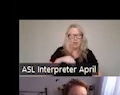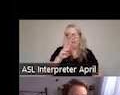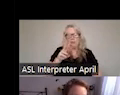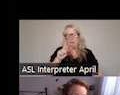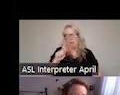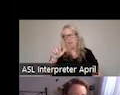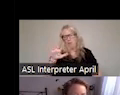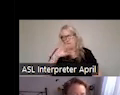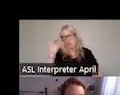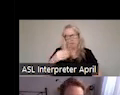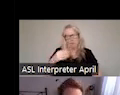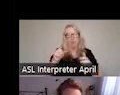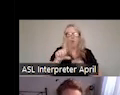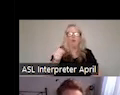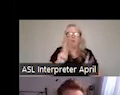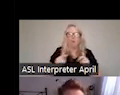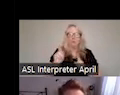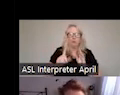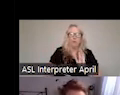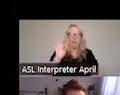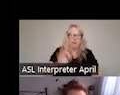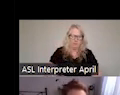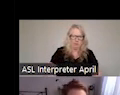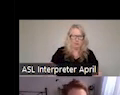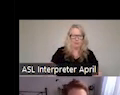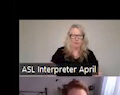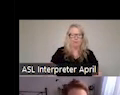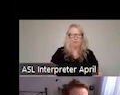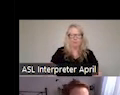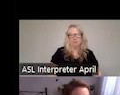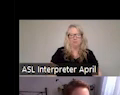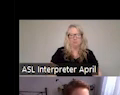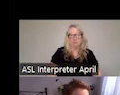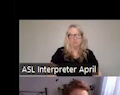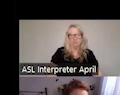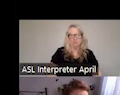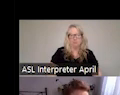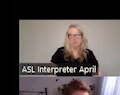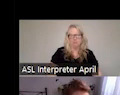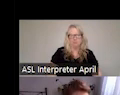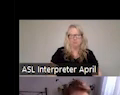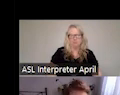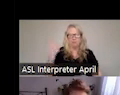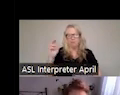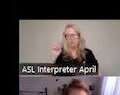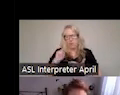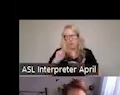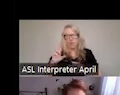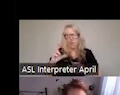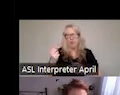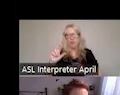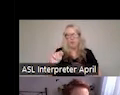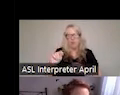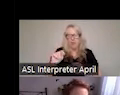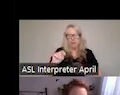they didn't want others to find out. Okay, so I'm going to quickly look at the chat here and give you all a